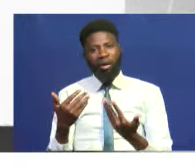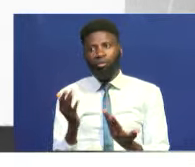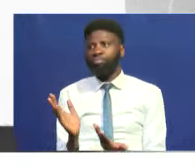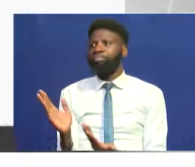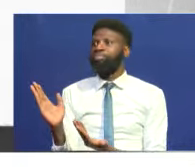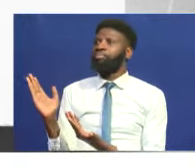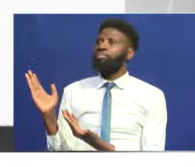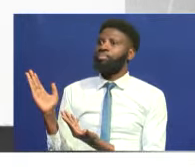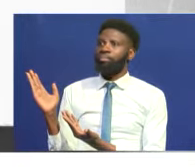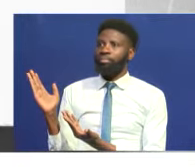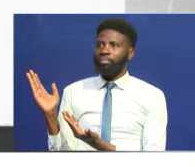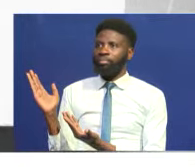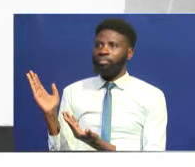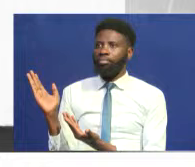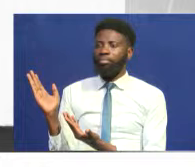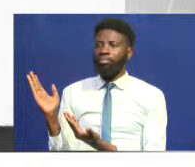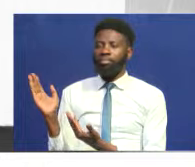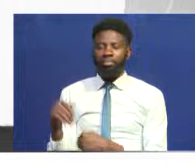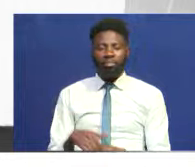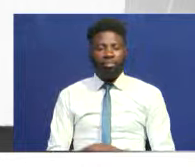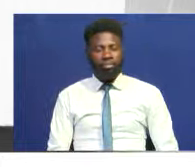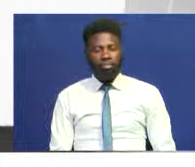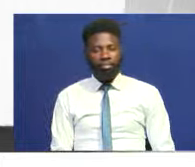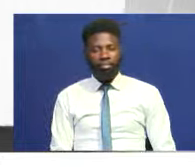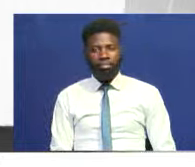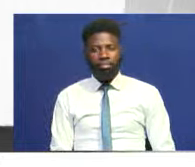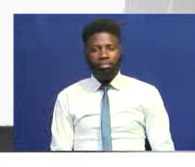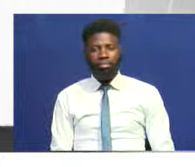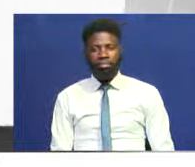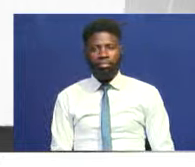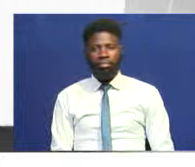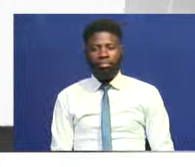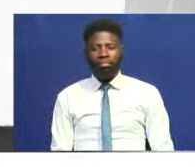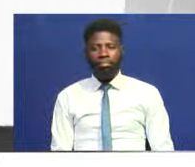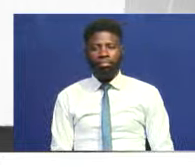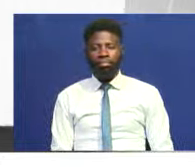number 400200, account number